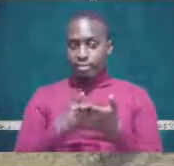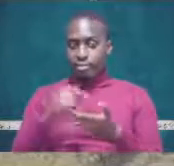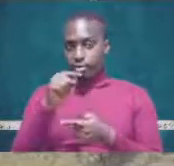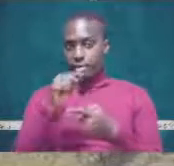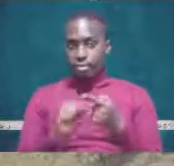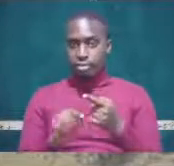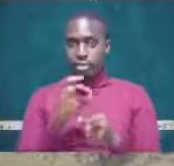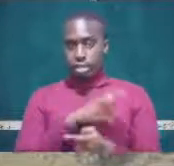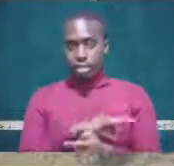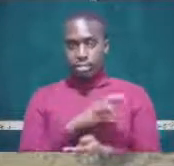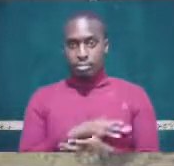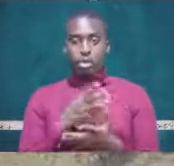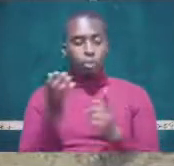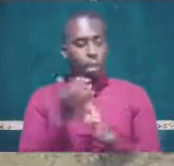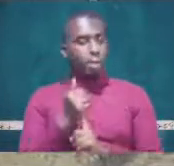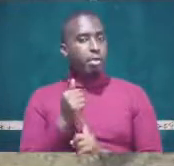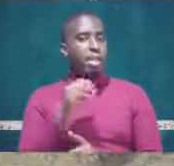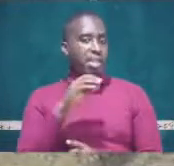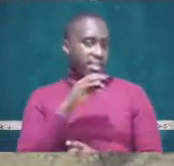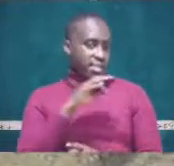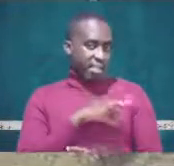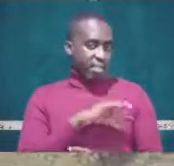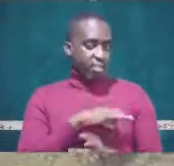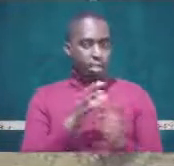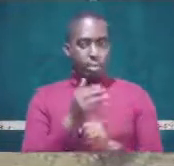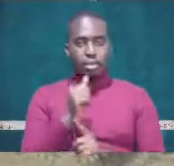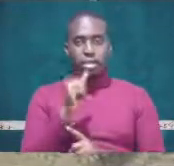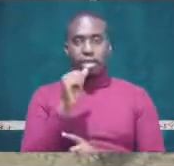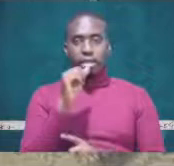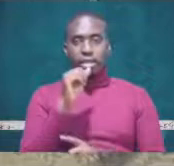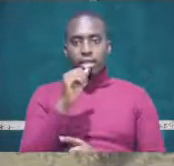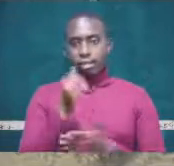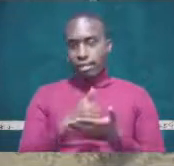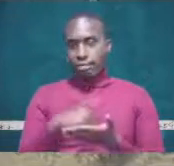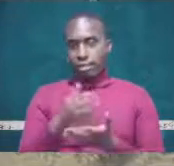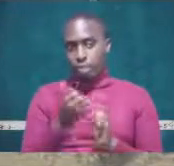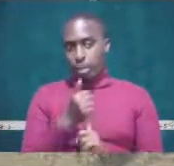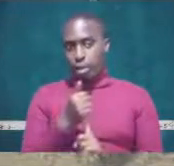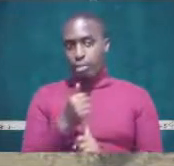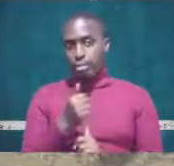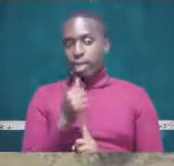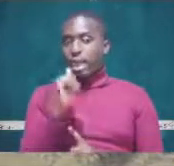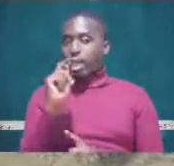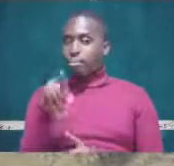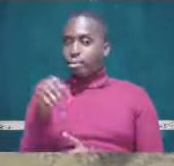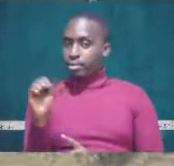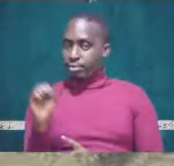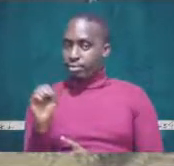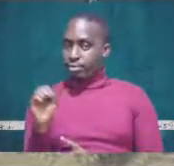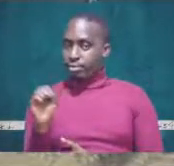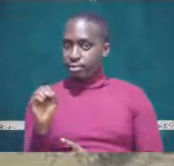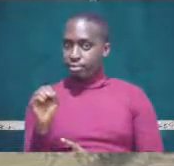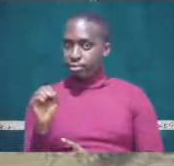Now we have looked for saving, which is 120. Now, to get the average propensity to save, which is